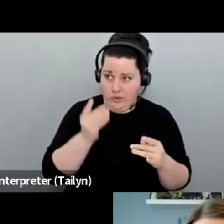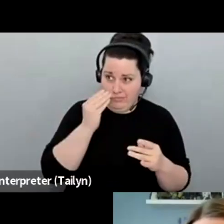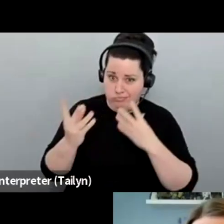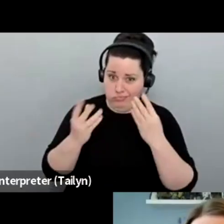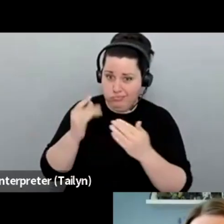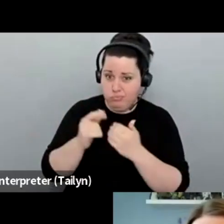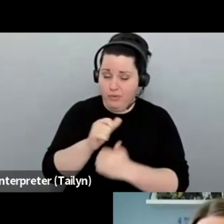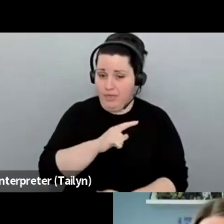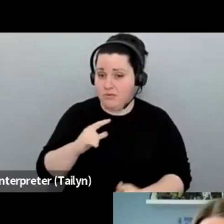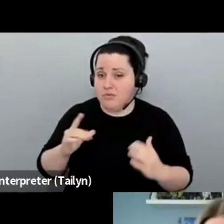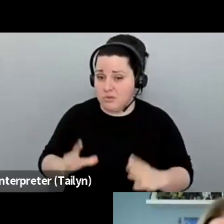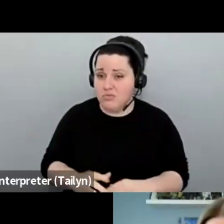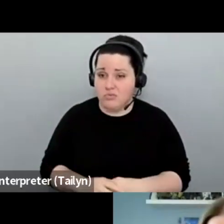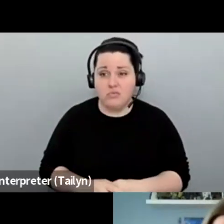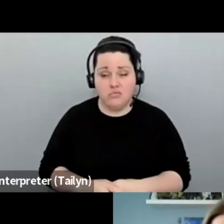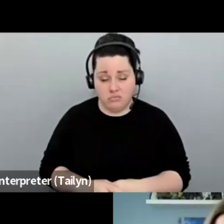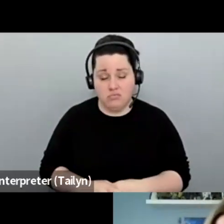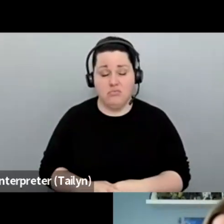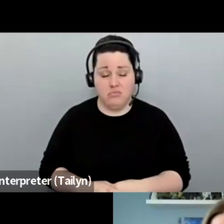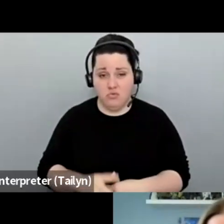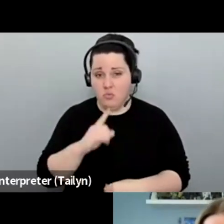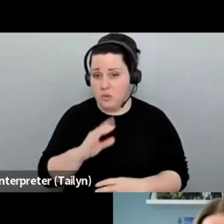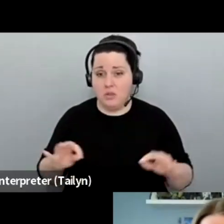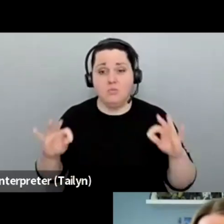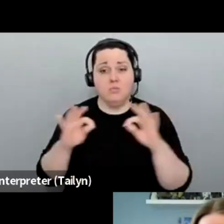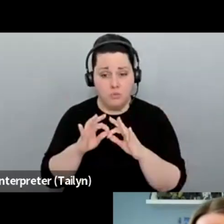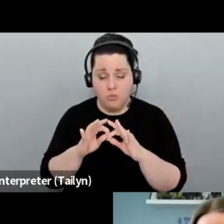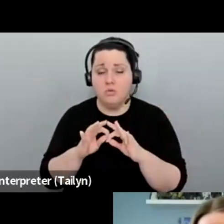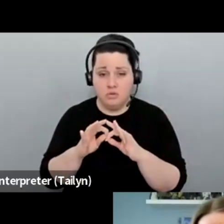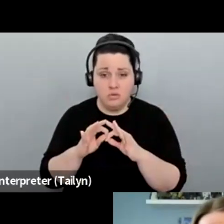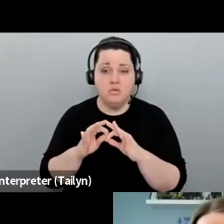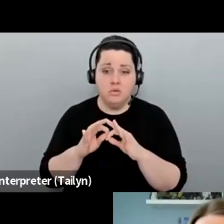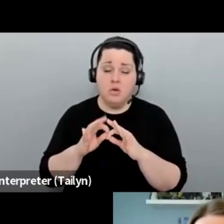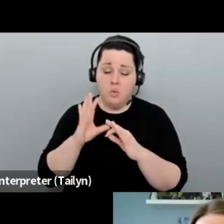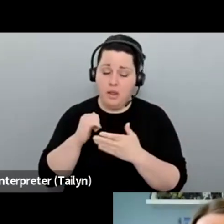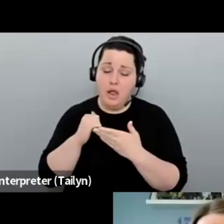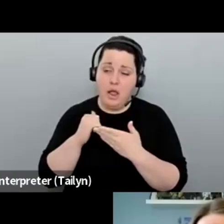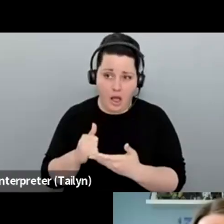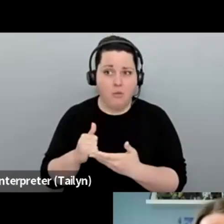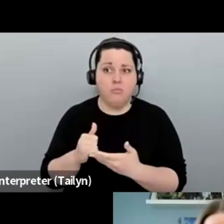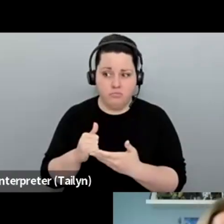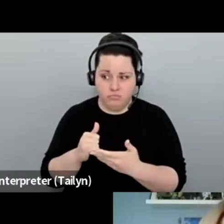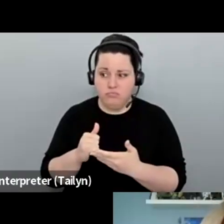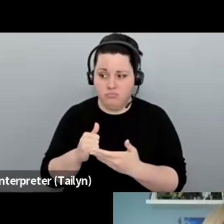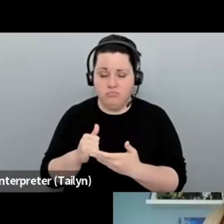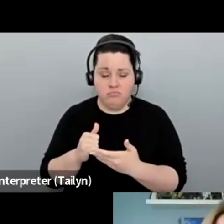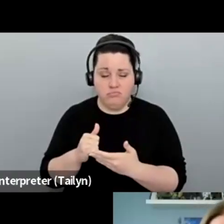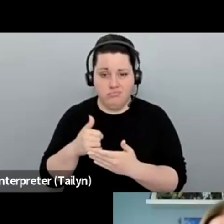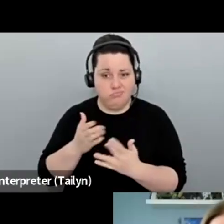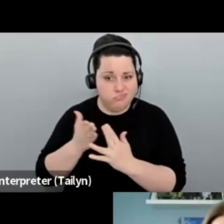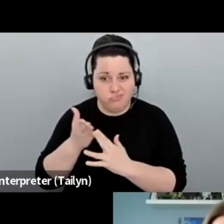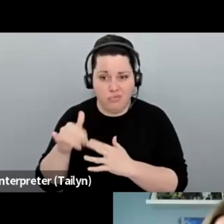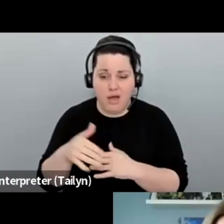your legislators, I think is vital to us getting through this challenging time.